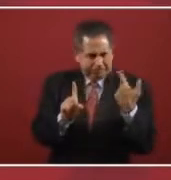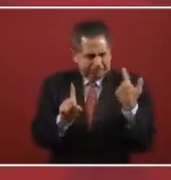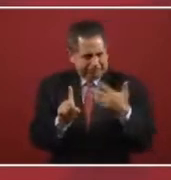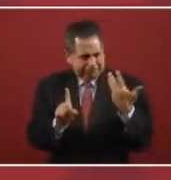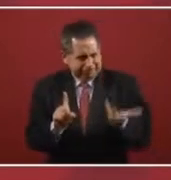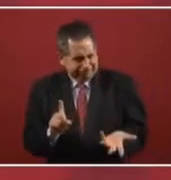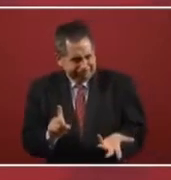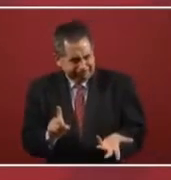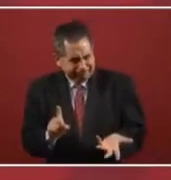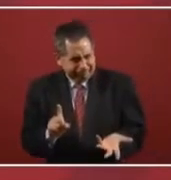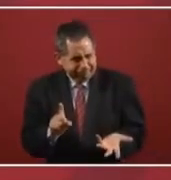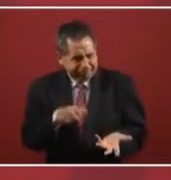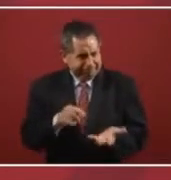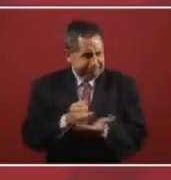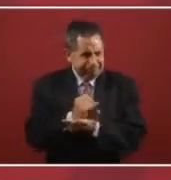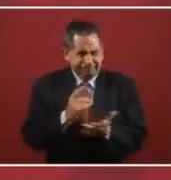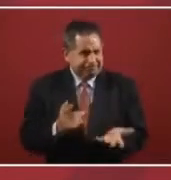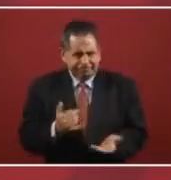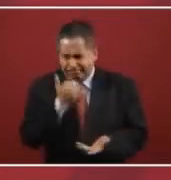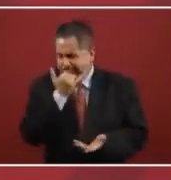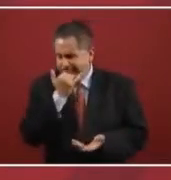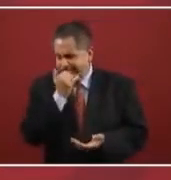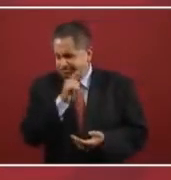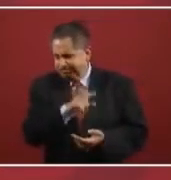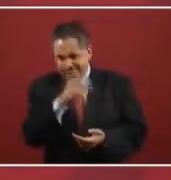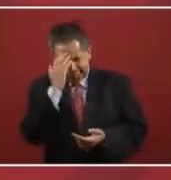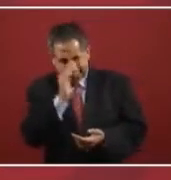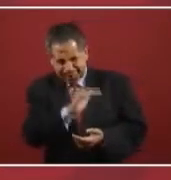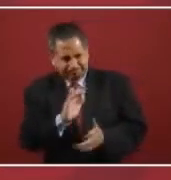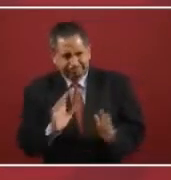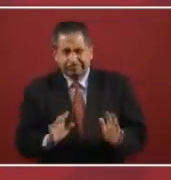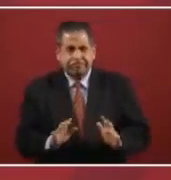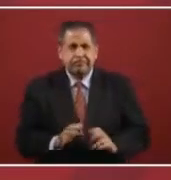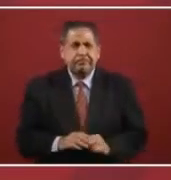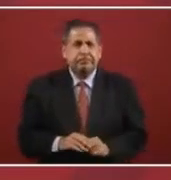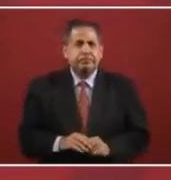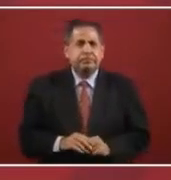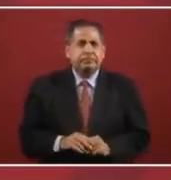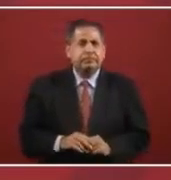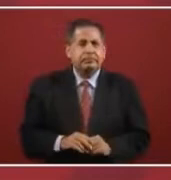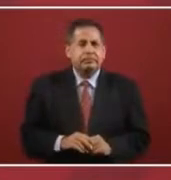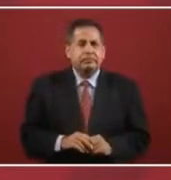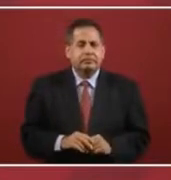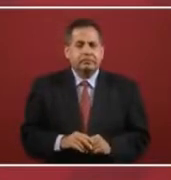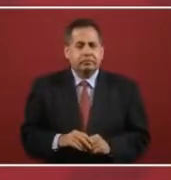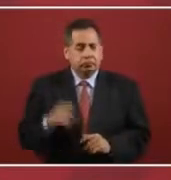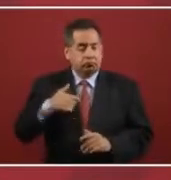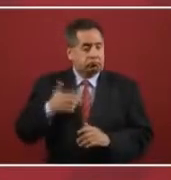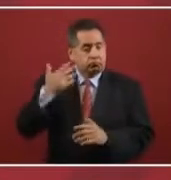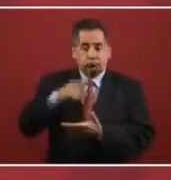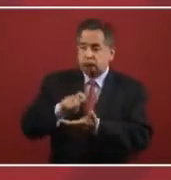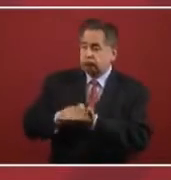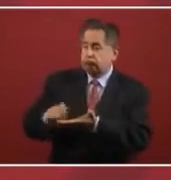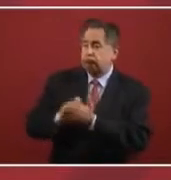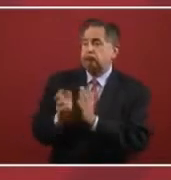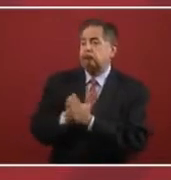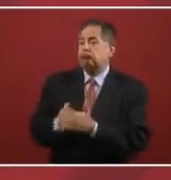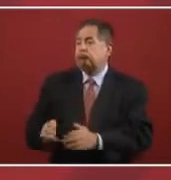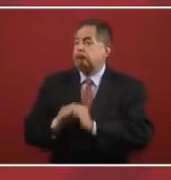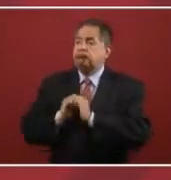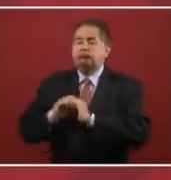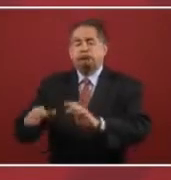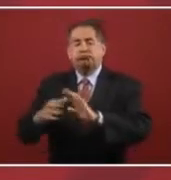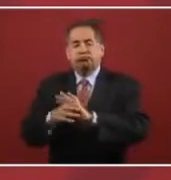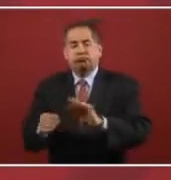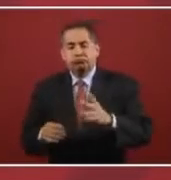esta decisión. This decision. Hasta lo escribí. I even wrote about it.